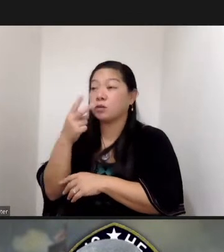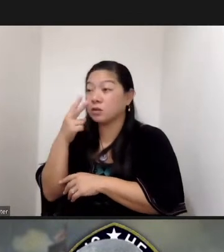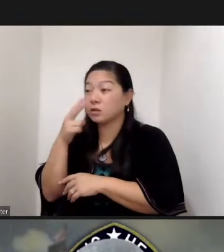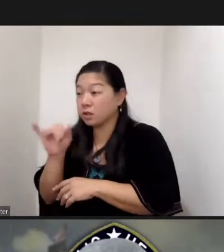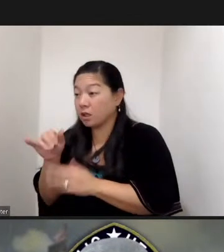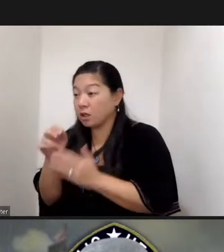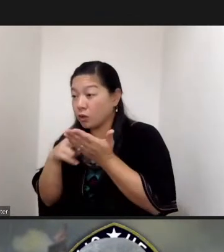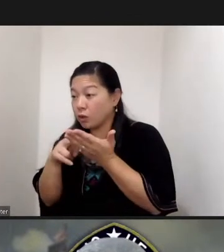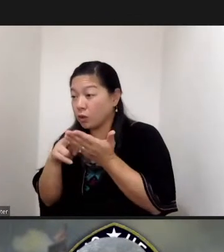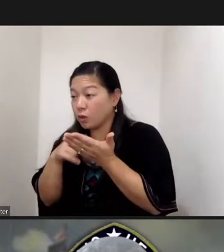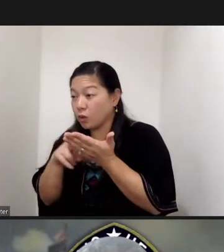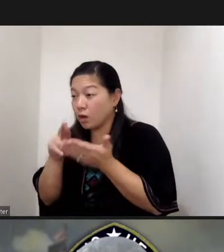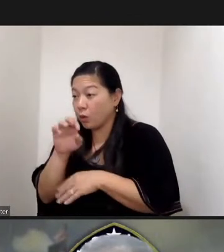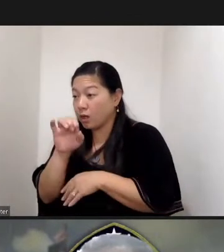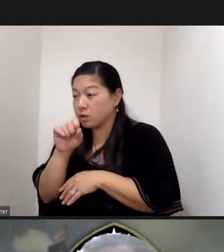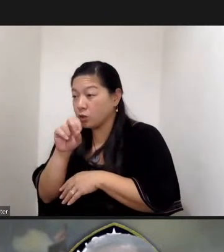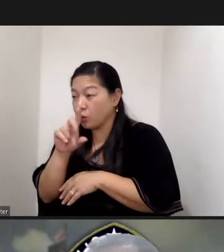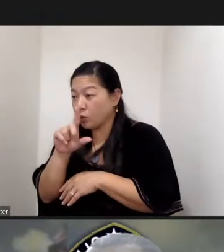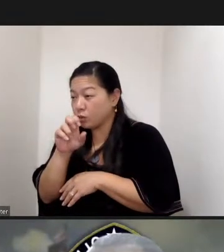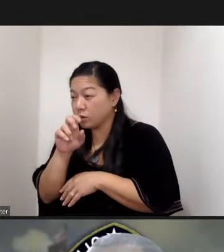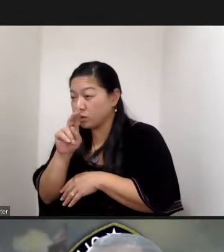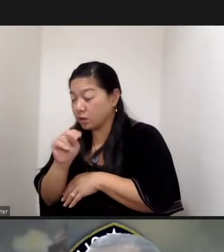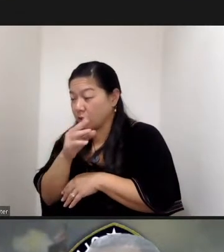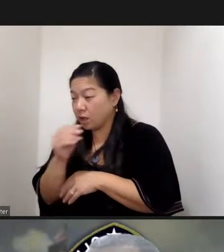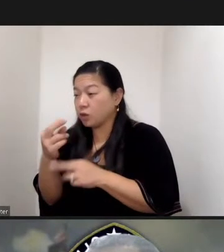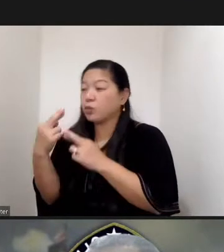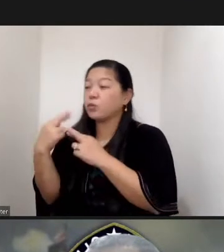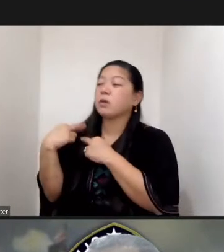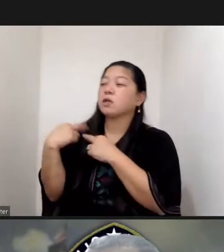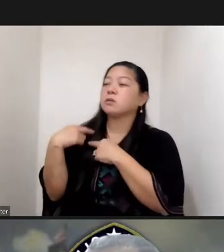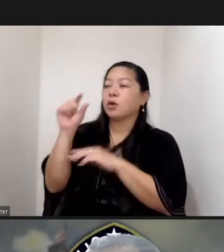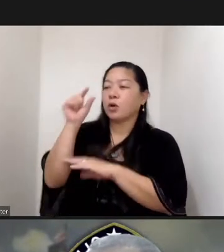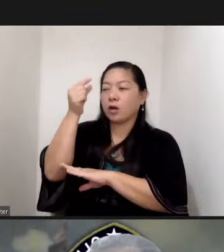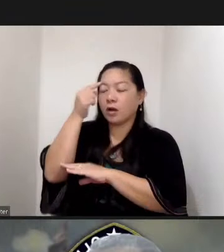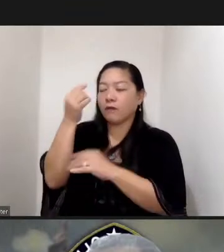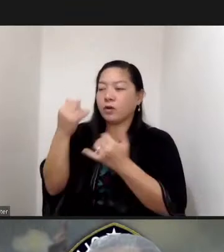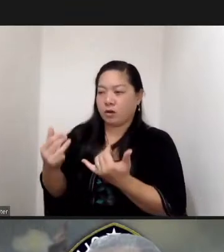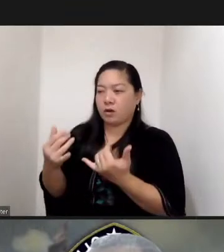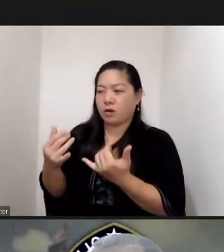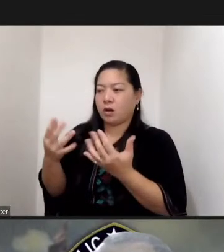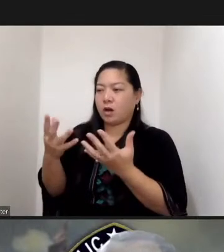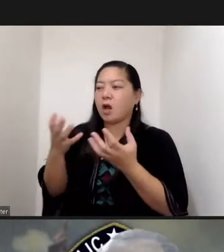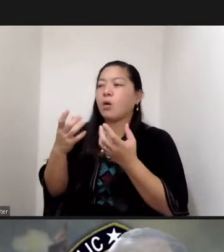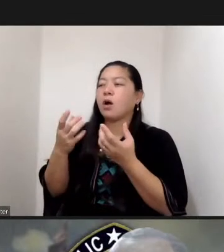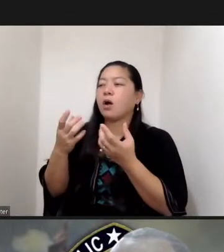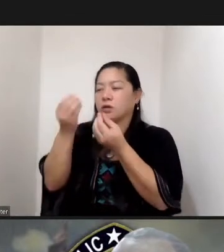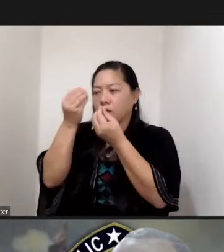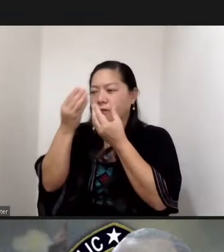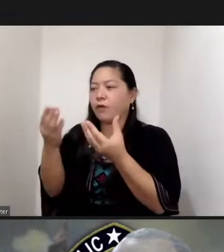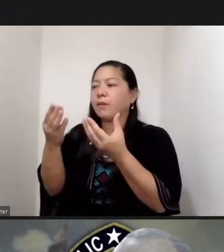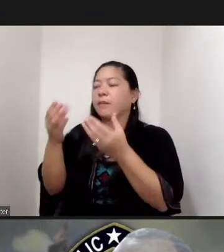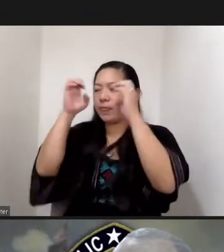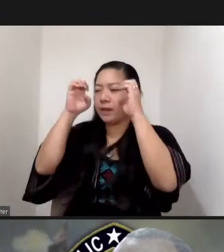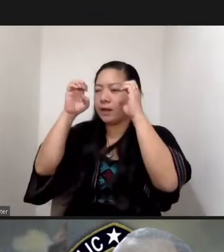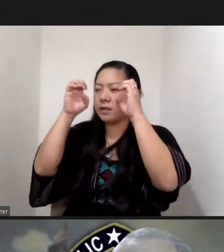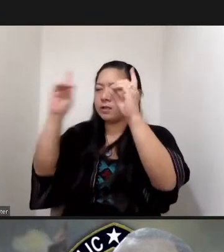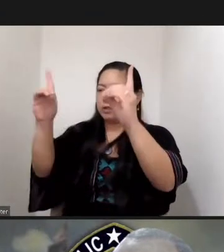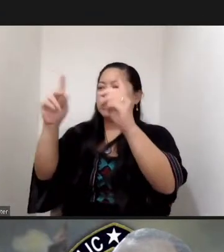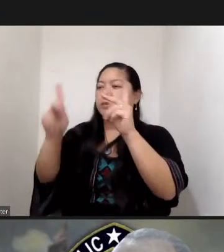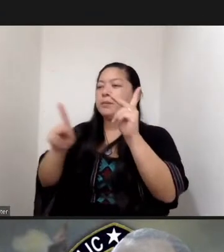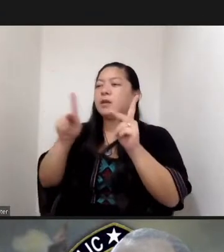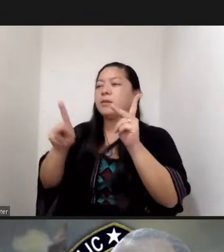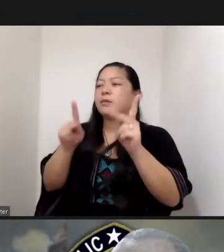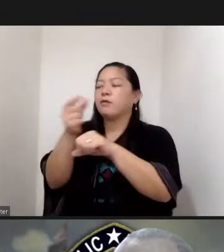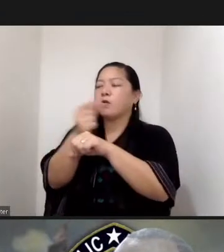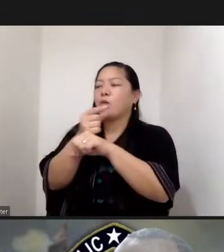So as a responsible governor, I wanted to educate the people of